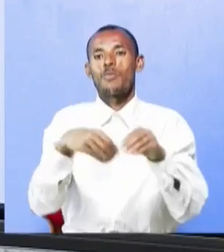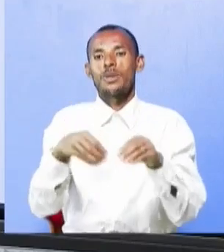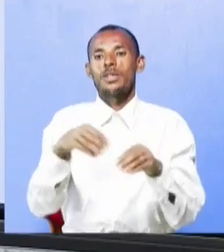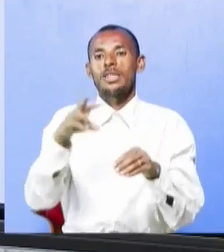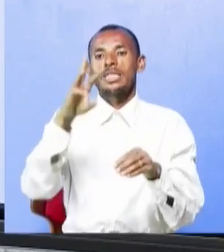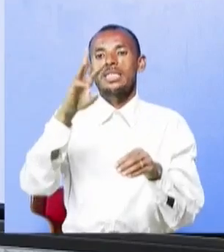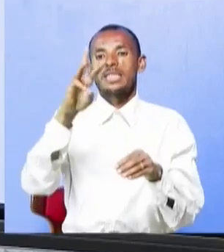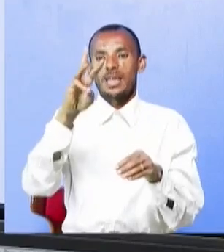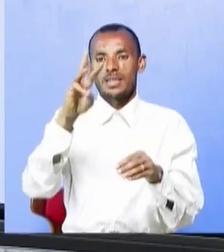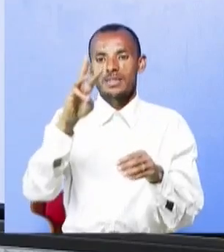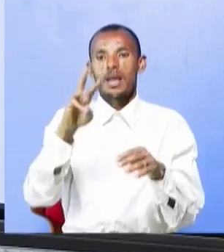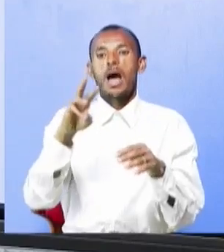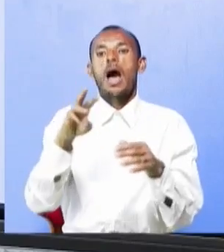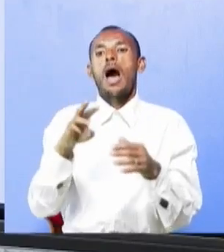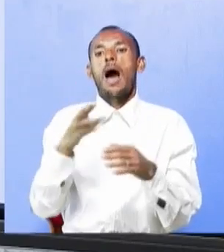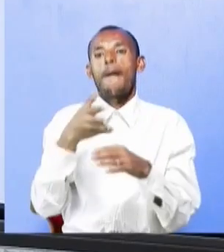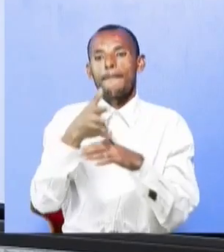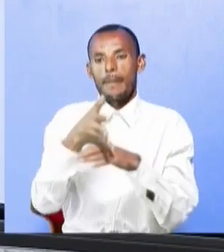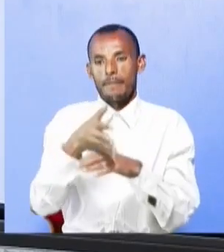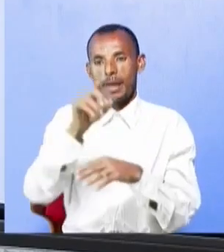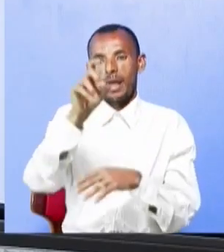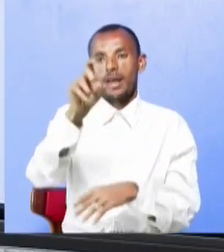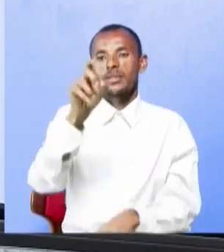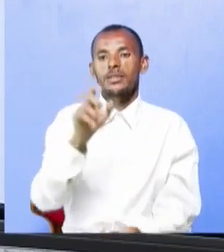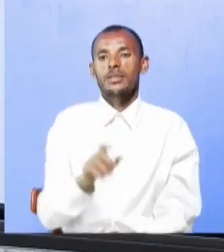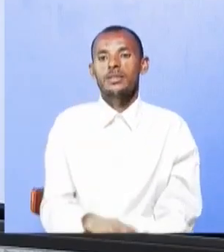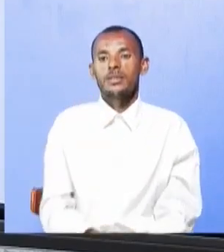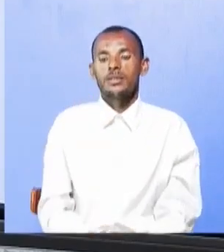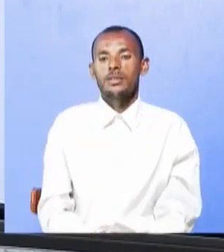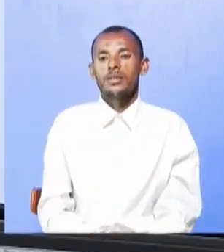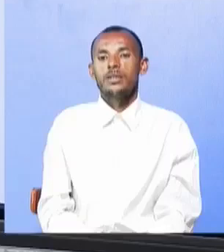6 units above the x-axis. Okay,